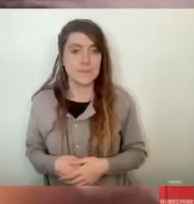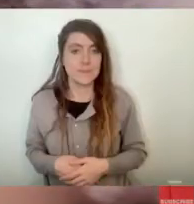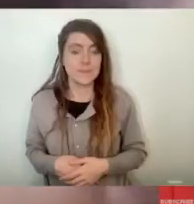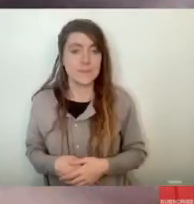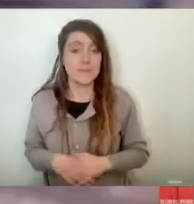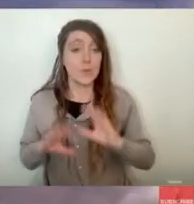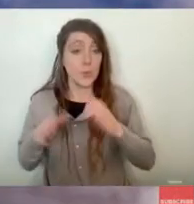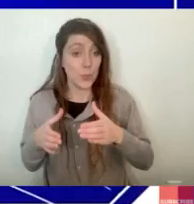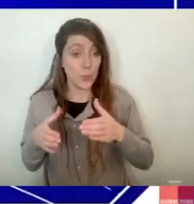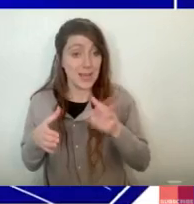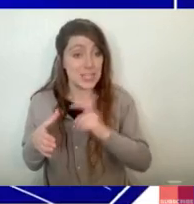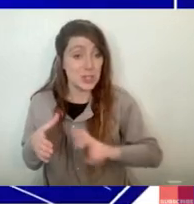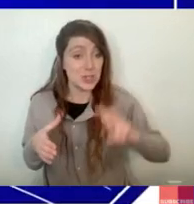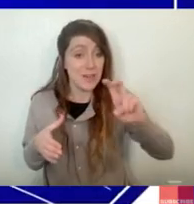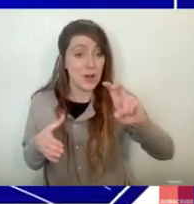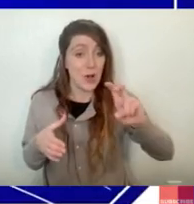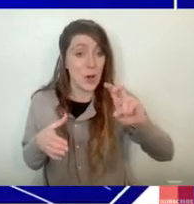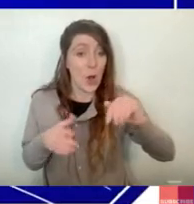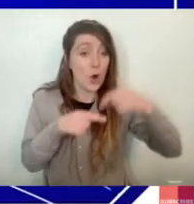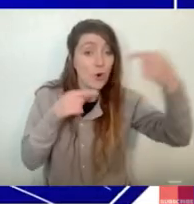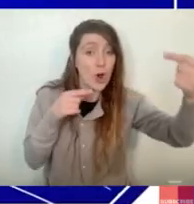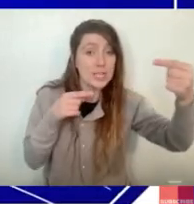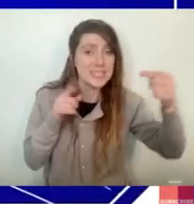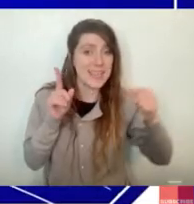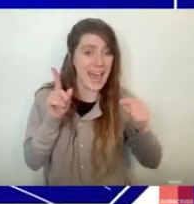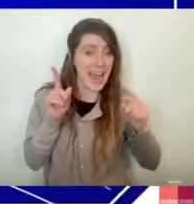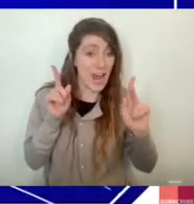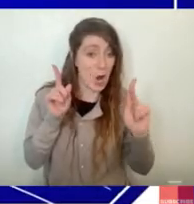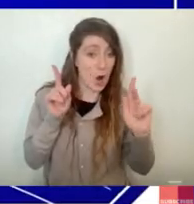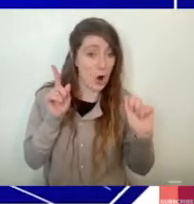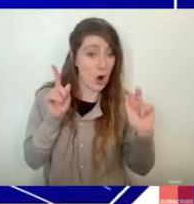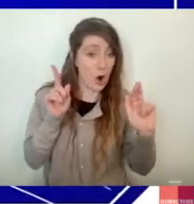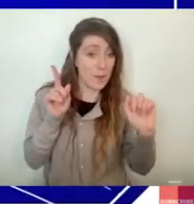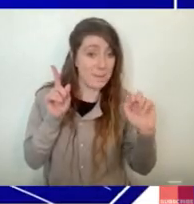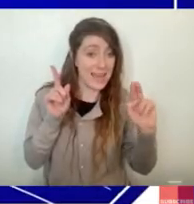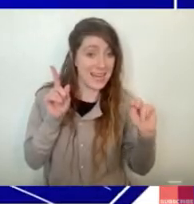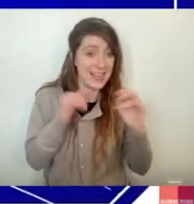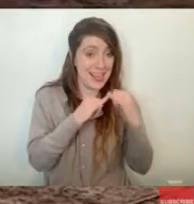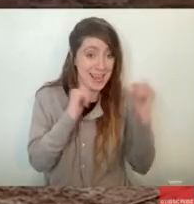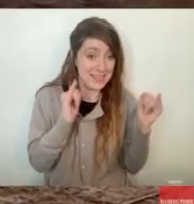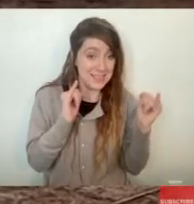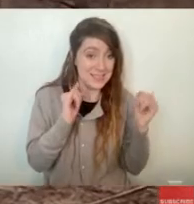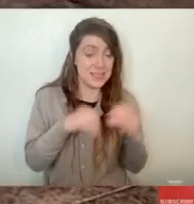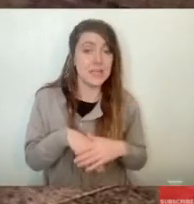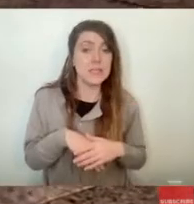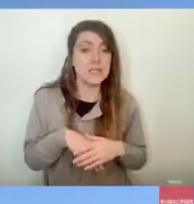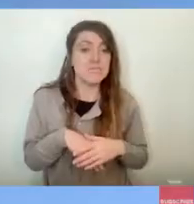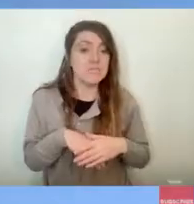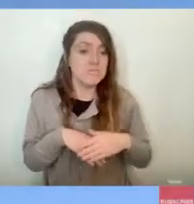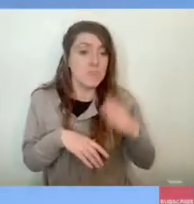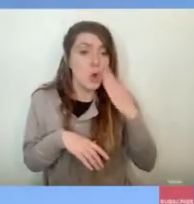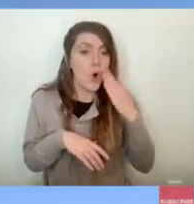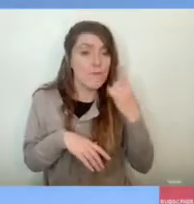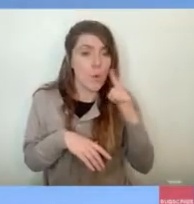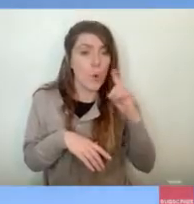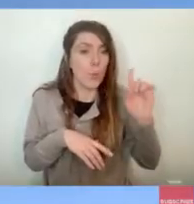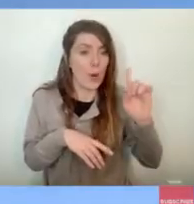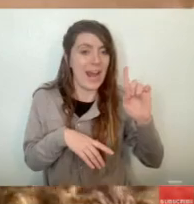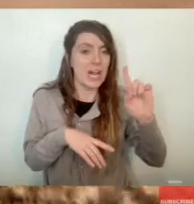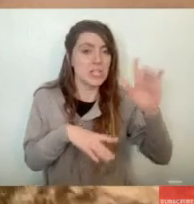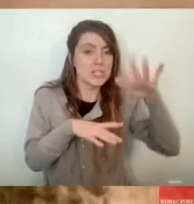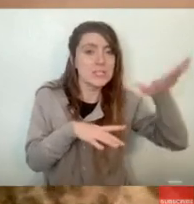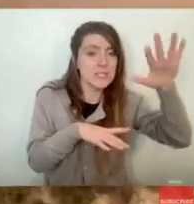is set to travel just past the Kármán line, the point widely recognized as where outer space begins, and will experience a few minutes